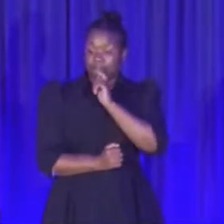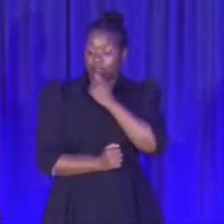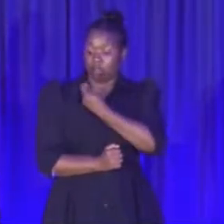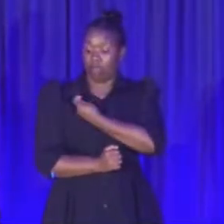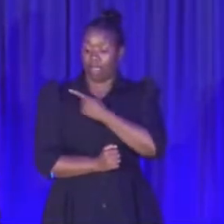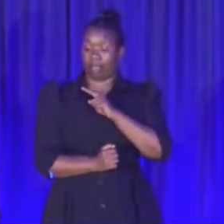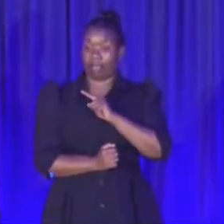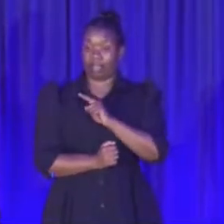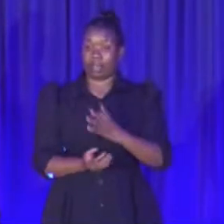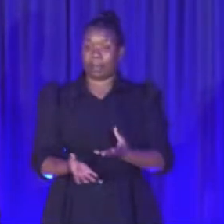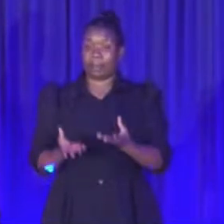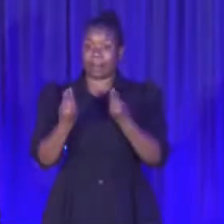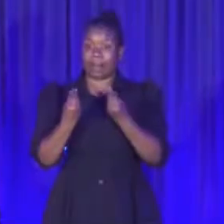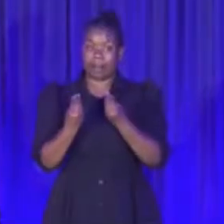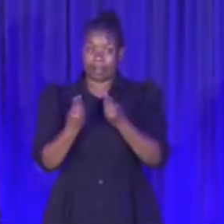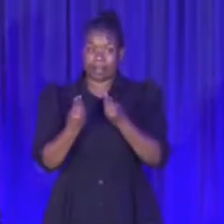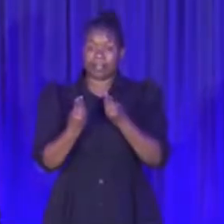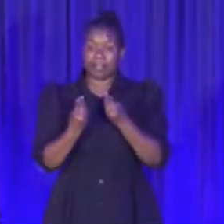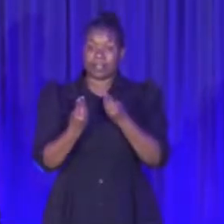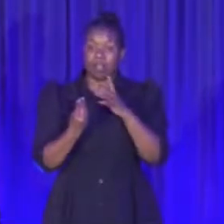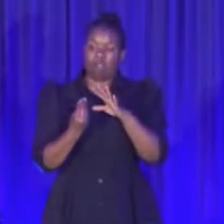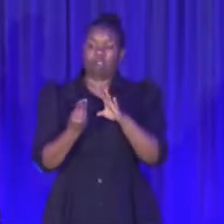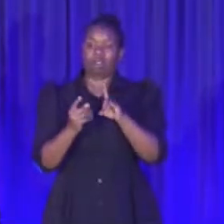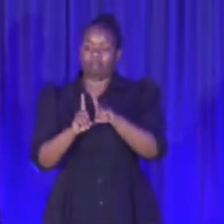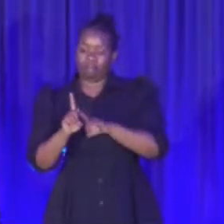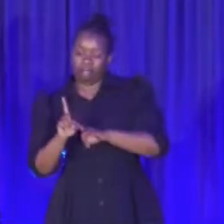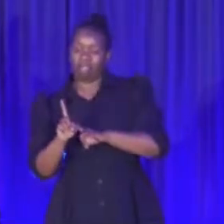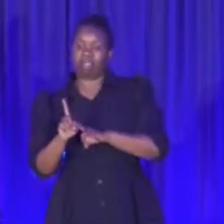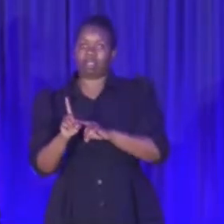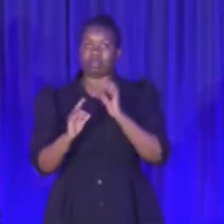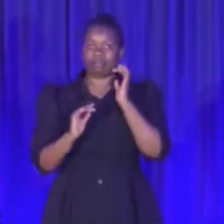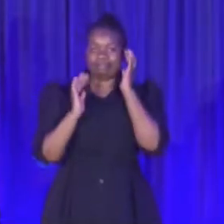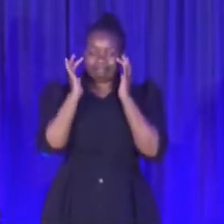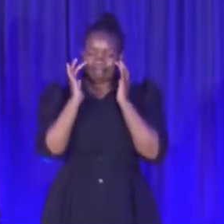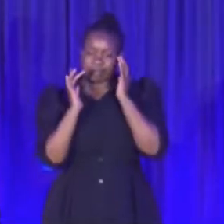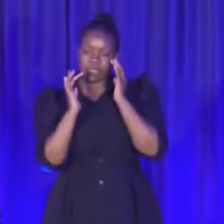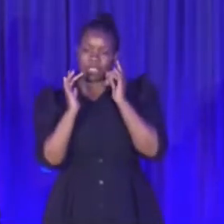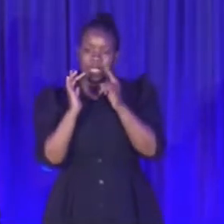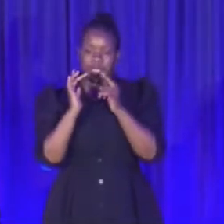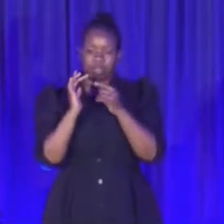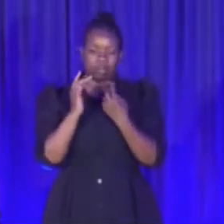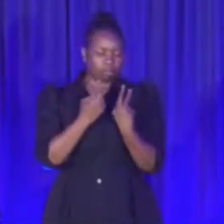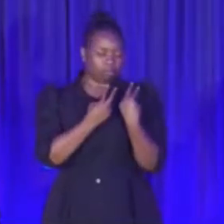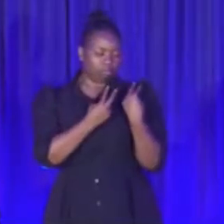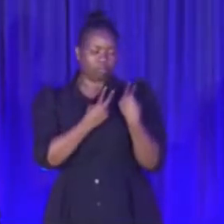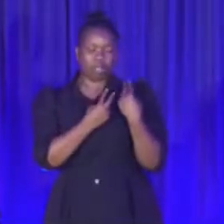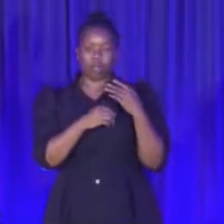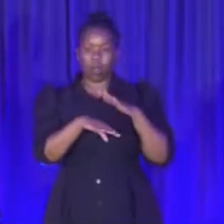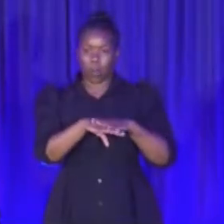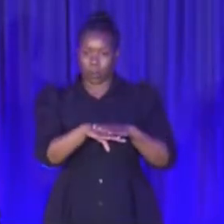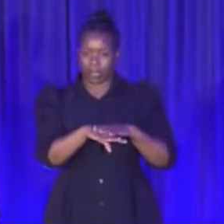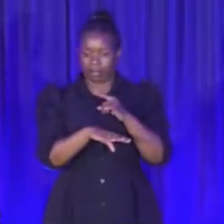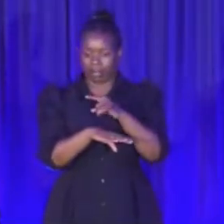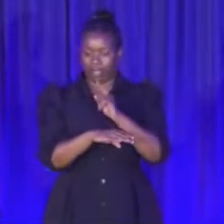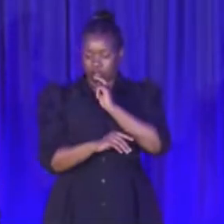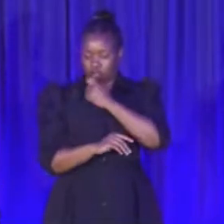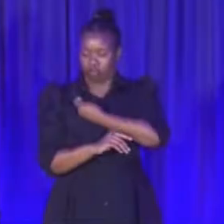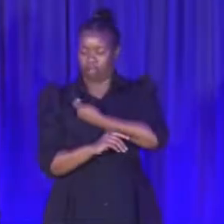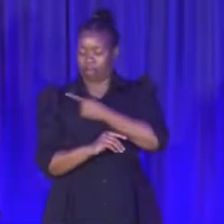that has been strained is considered and we reflect on it, it can be